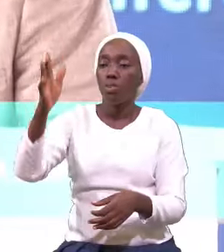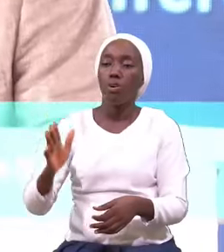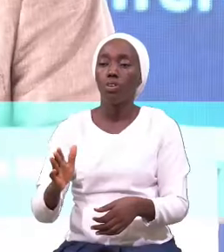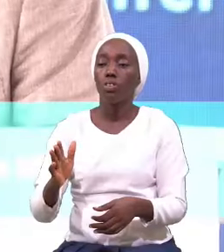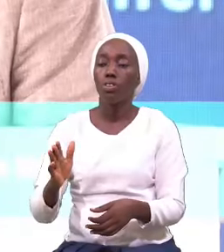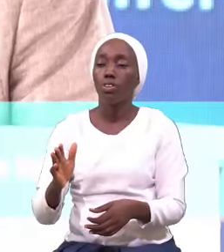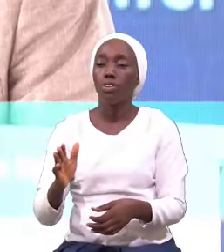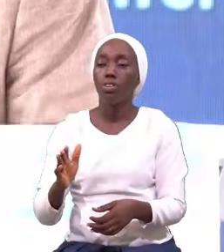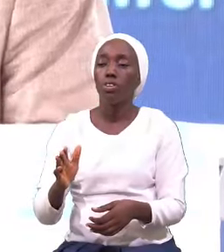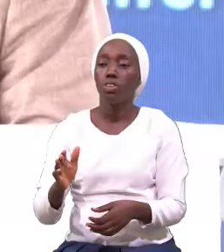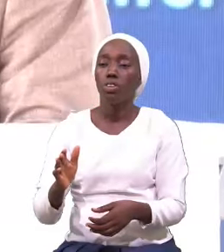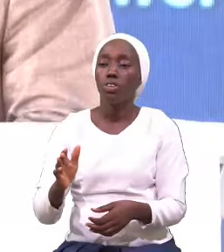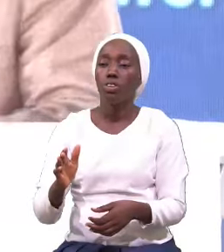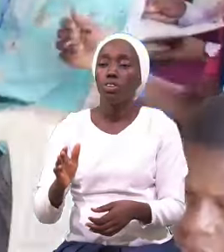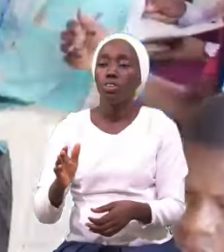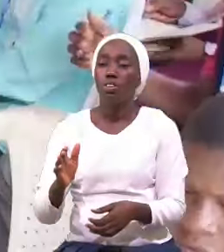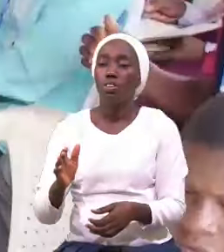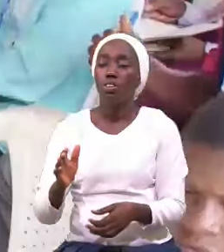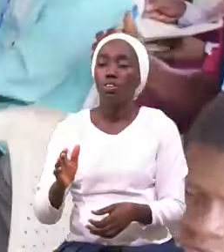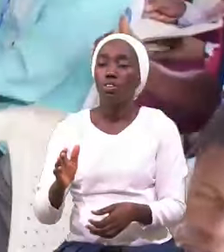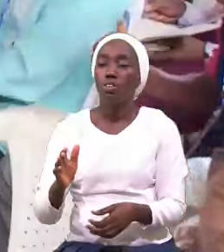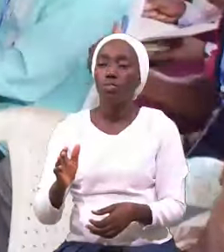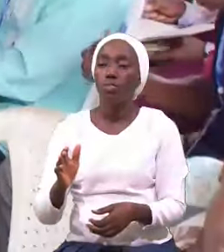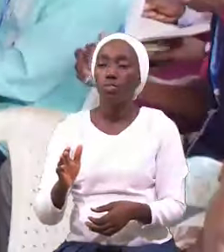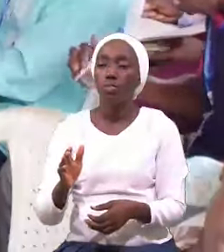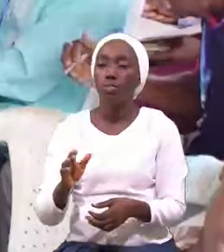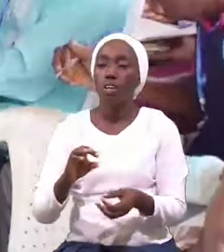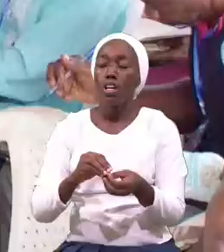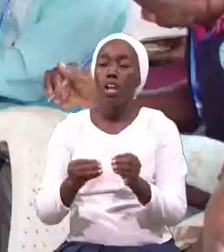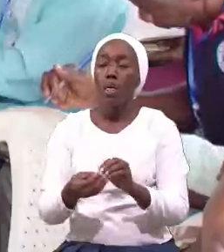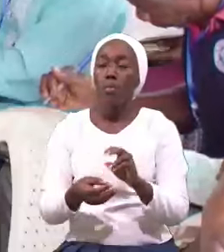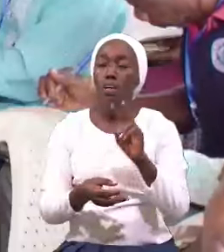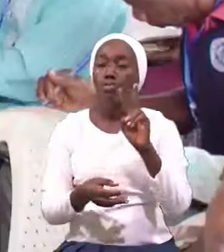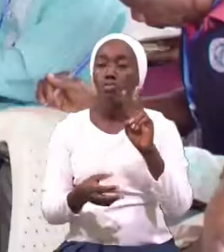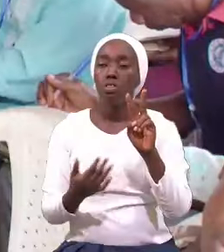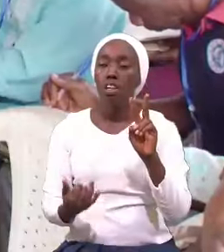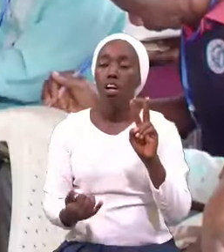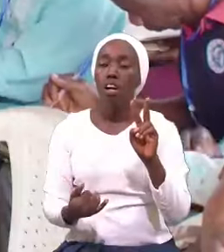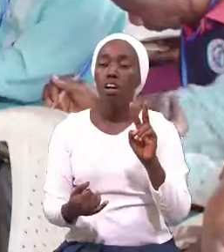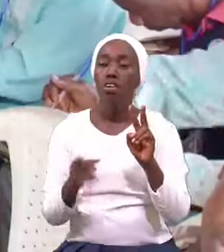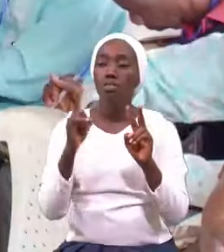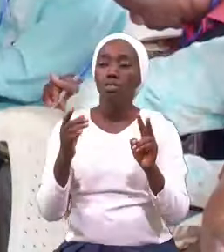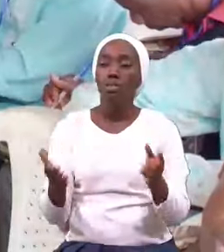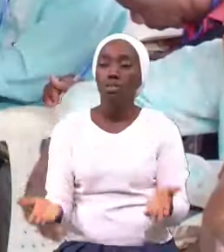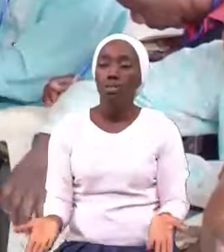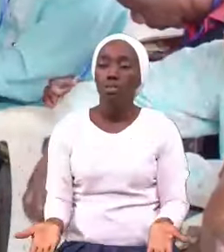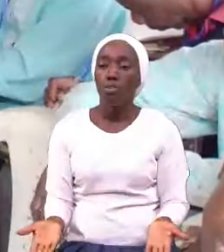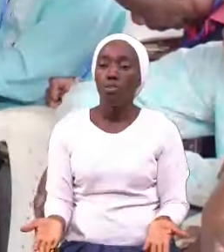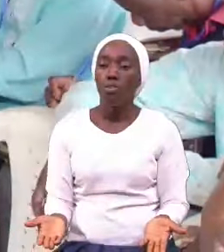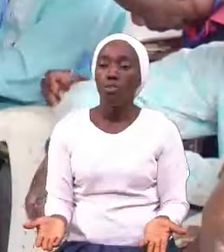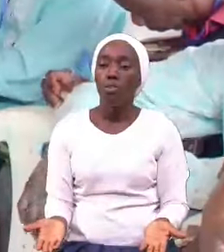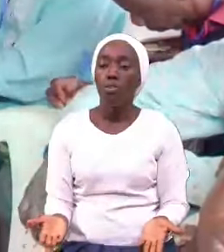We're coming to point number two. Point number two, you raise, you do not